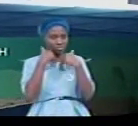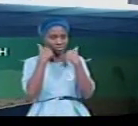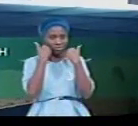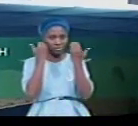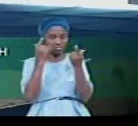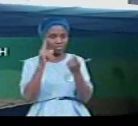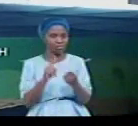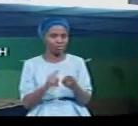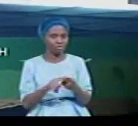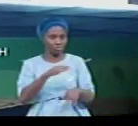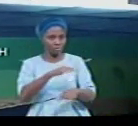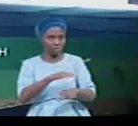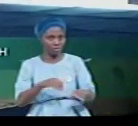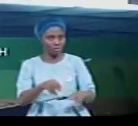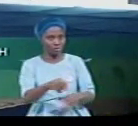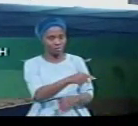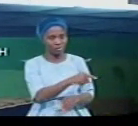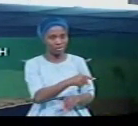brethren.